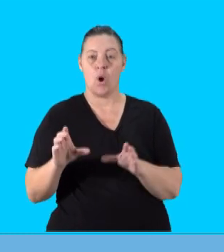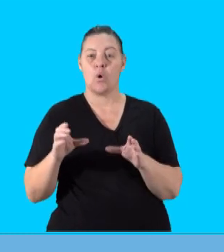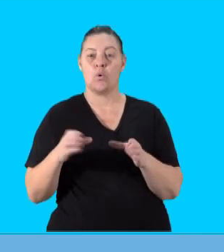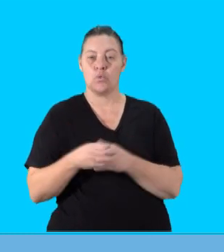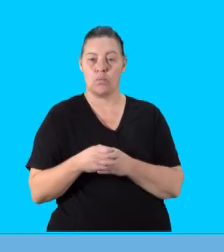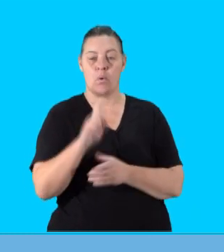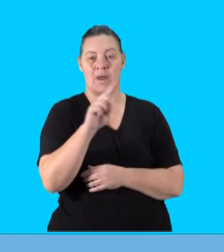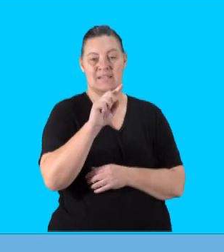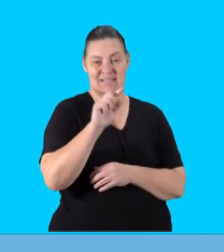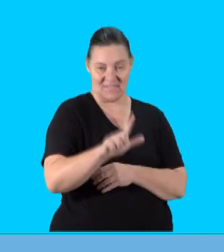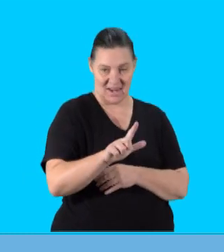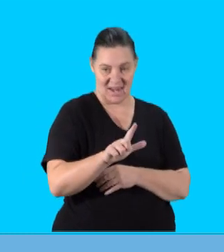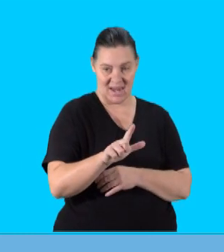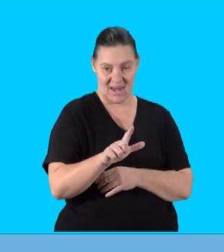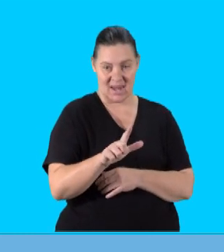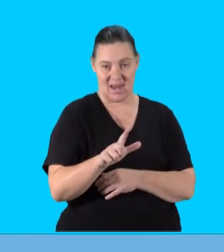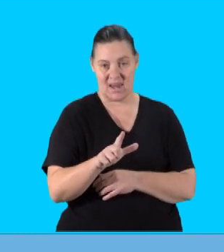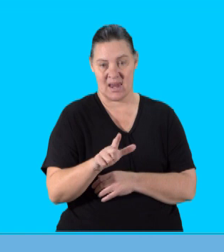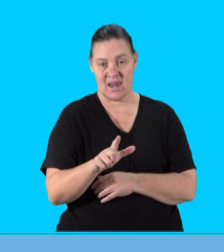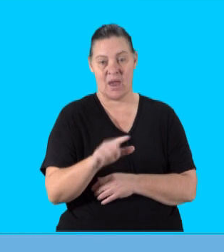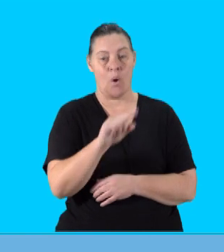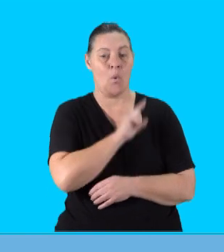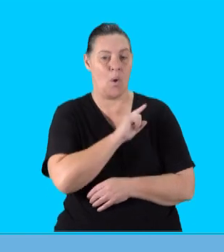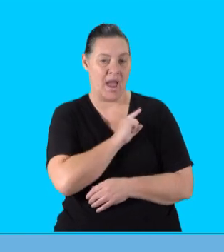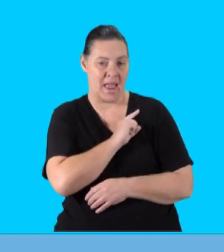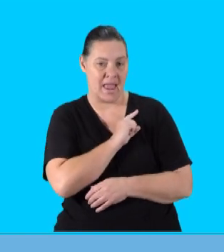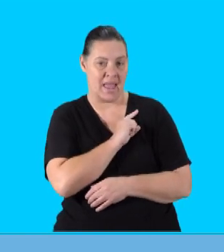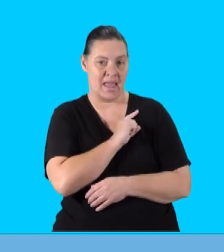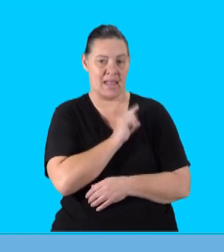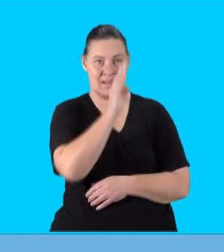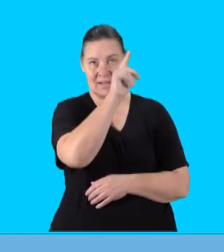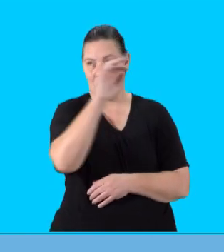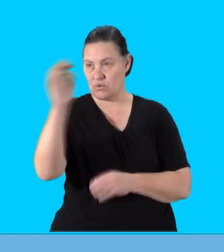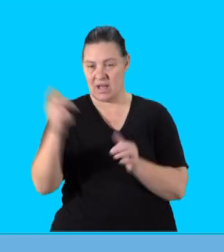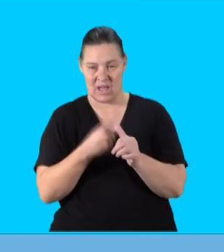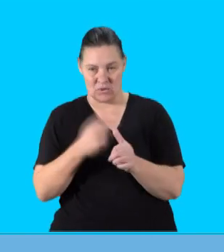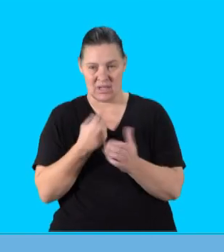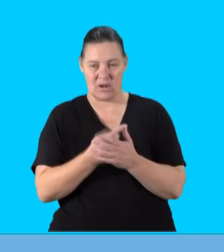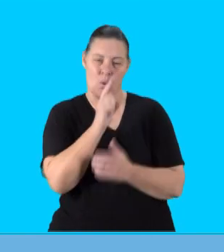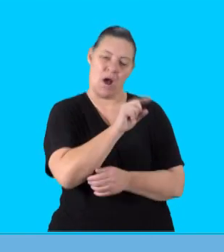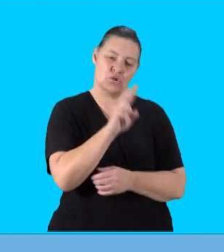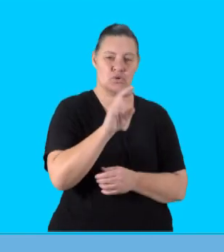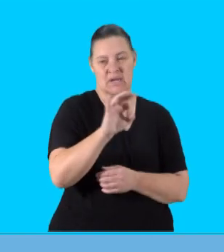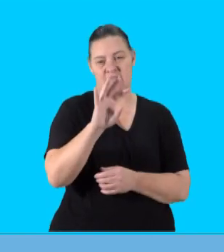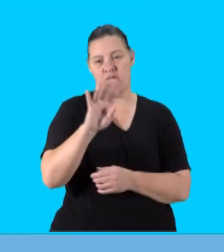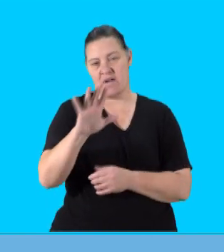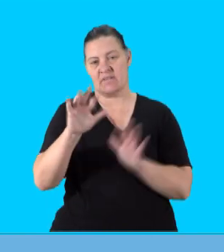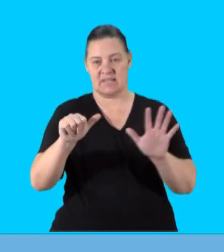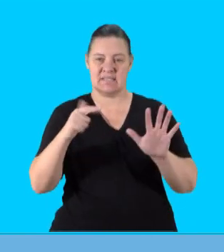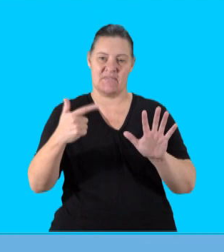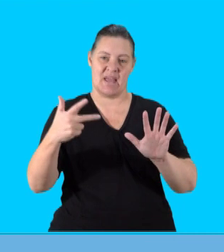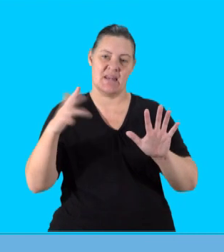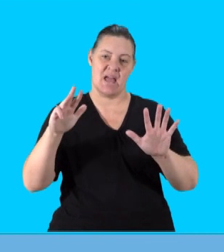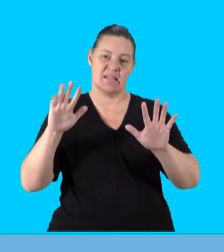that it's in group 17 because of the labeling there, or we can also count 1, 2, 3, 4, 5,